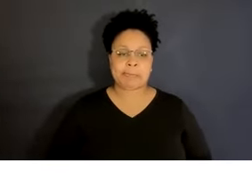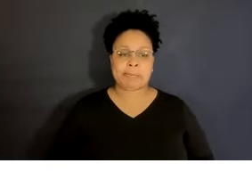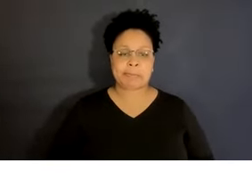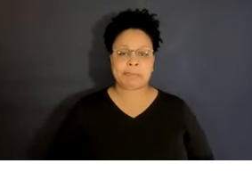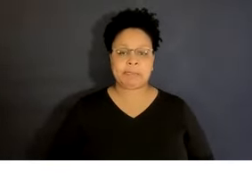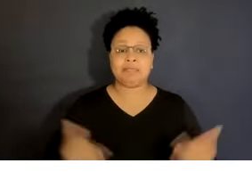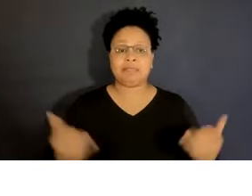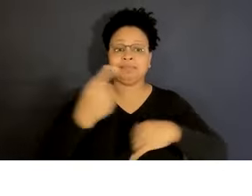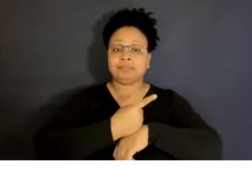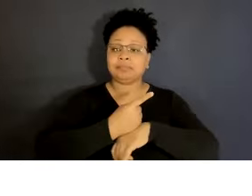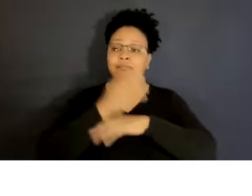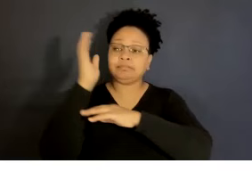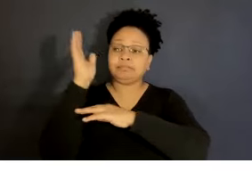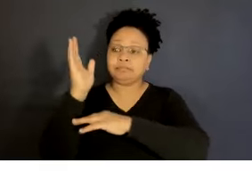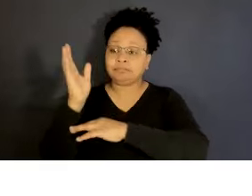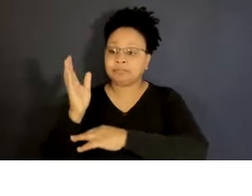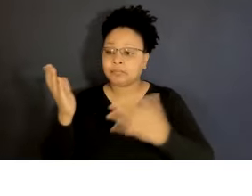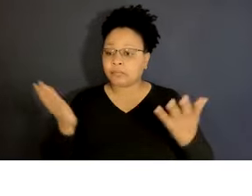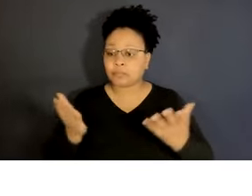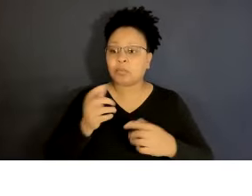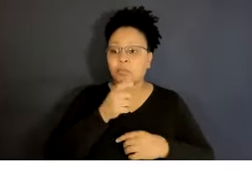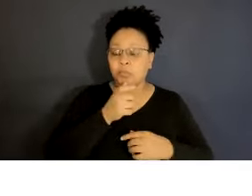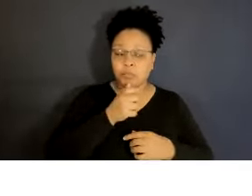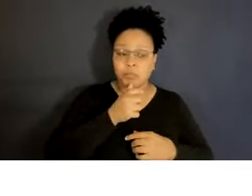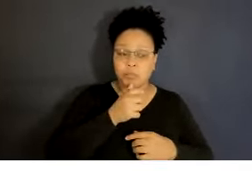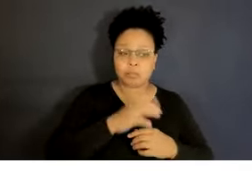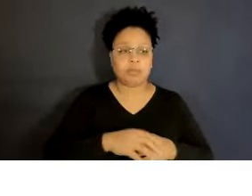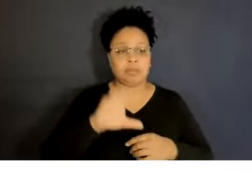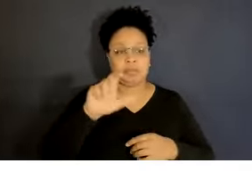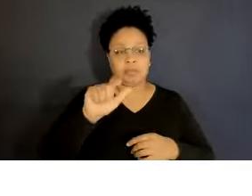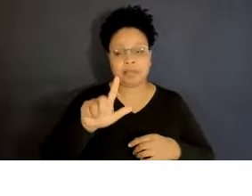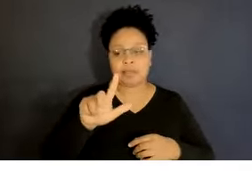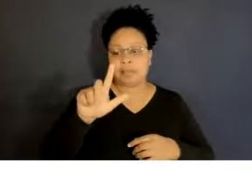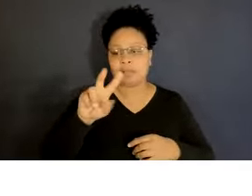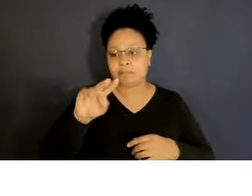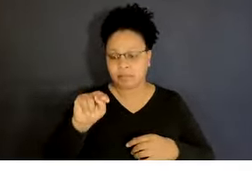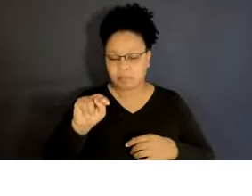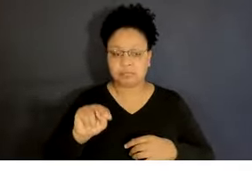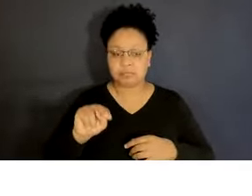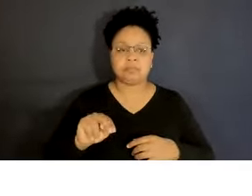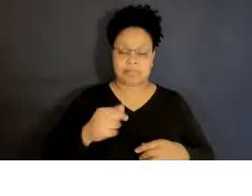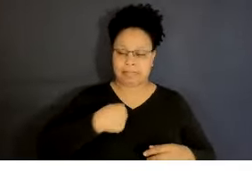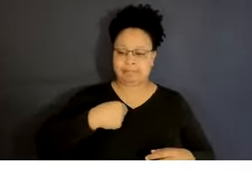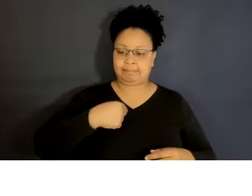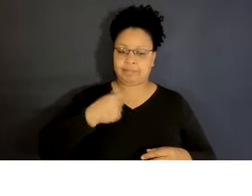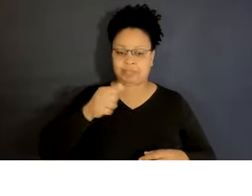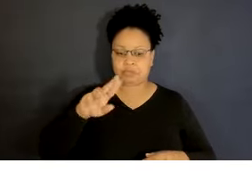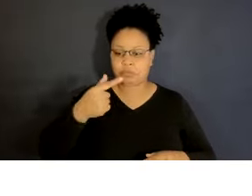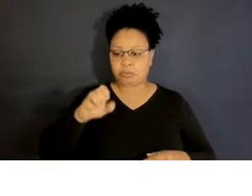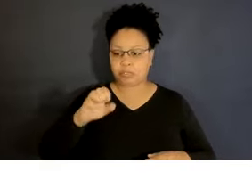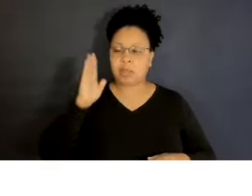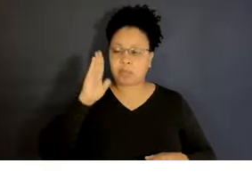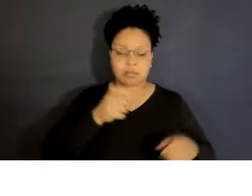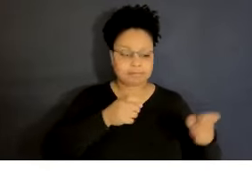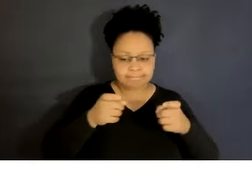Today's presenters are going to be Calvin Cook. I'll be moderating the discussion, myself, George Garcia,